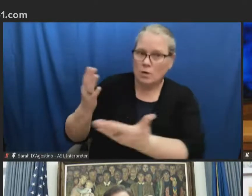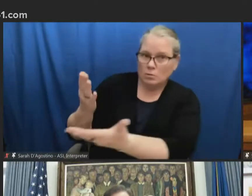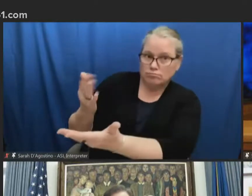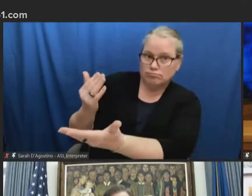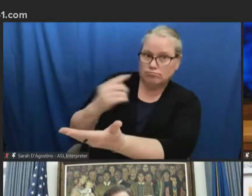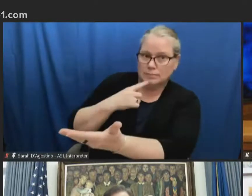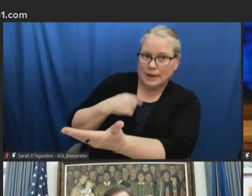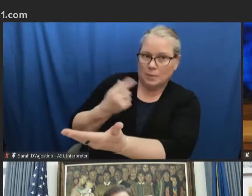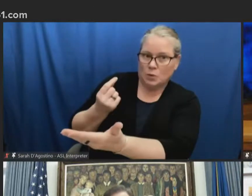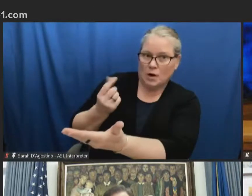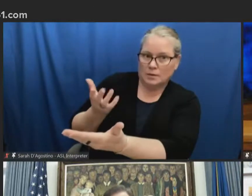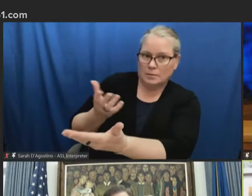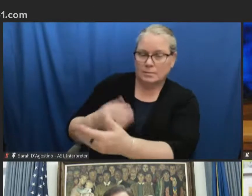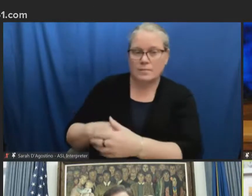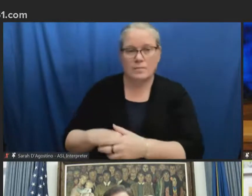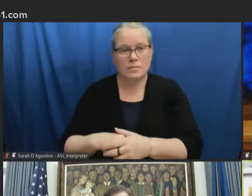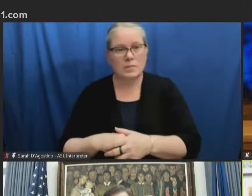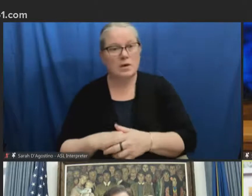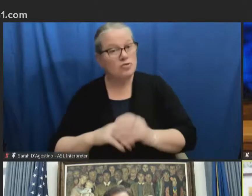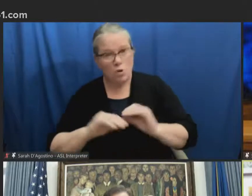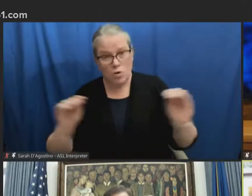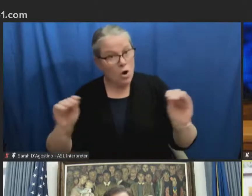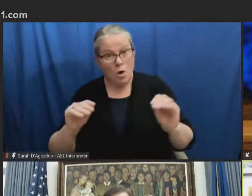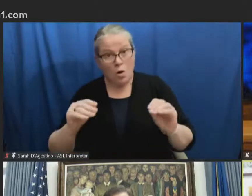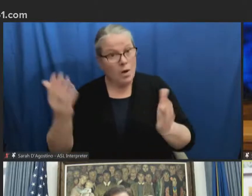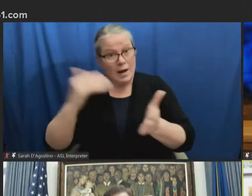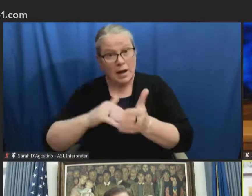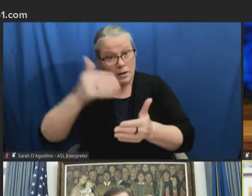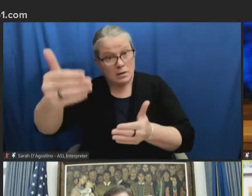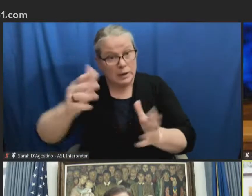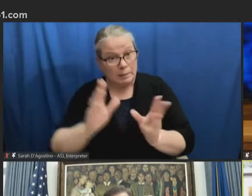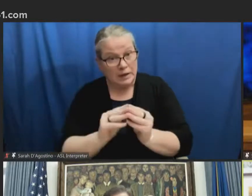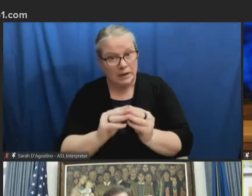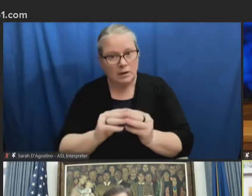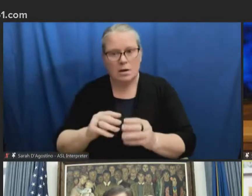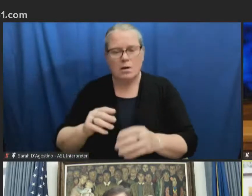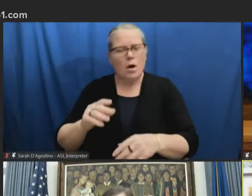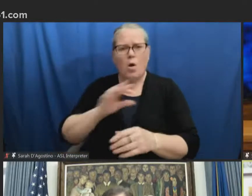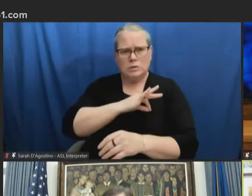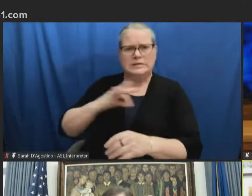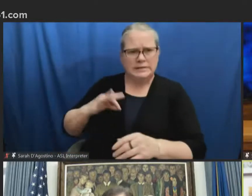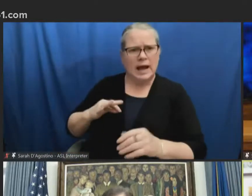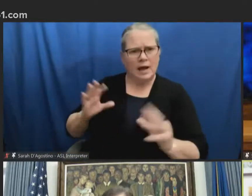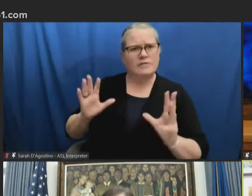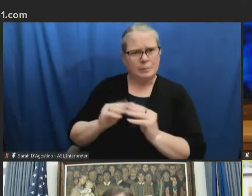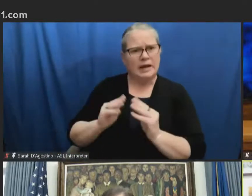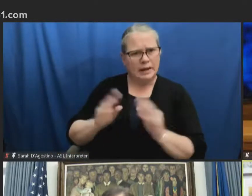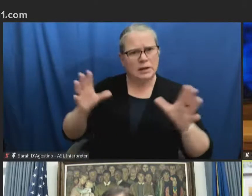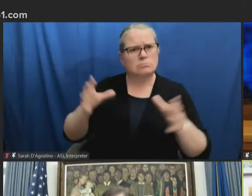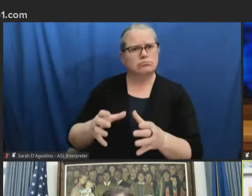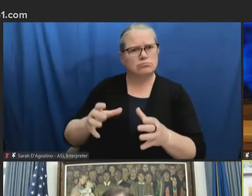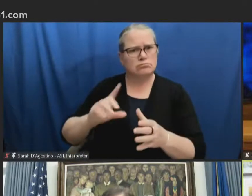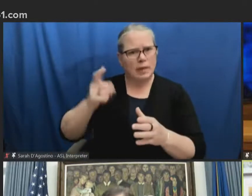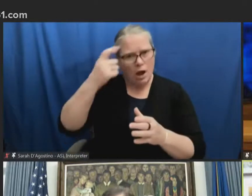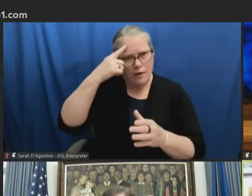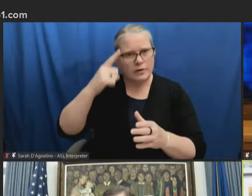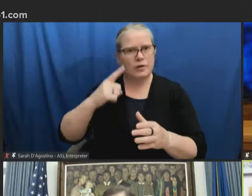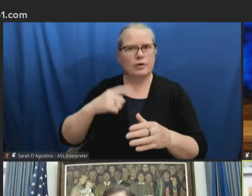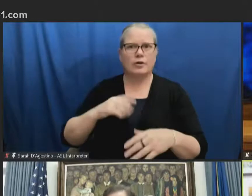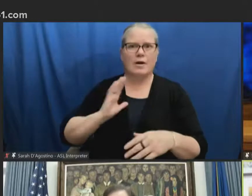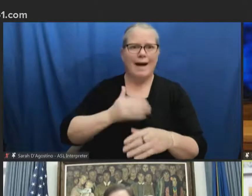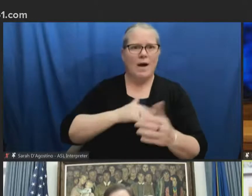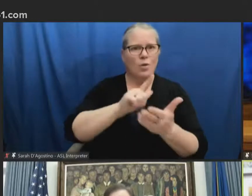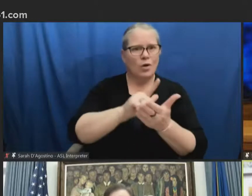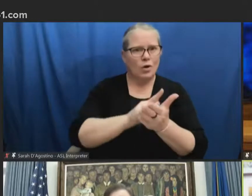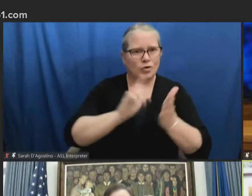has been set. That's basically what I've been asking. No, So no, the staffs are meeting. Obviously, as the governor said, our general counsel, Nora Danahy,